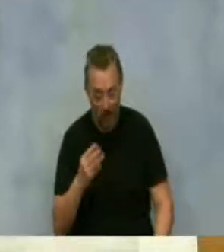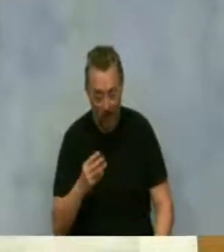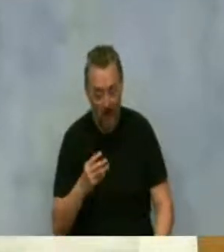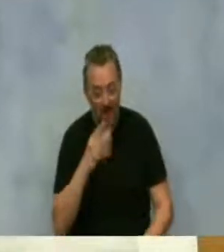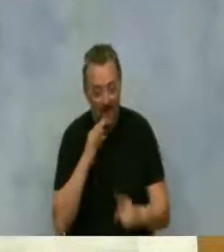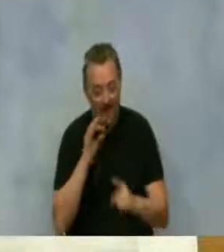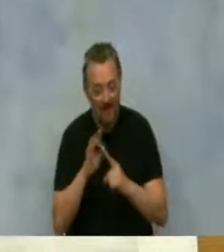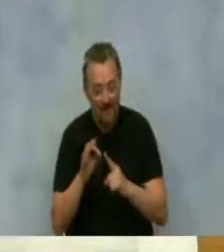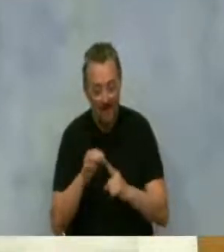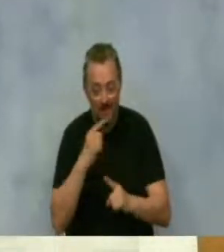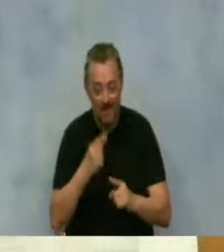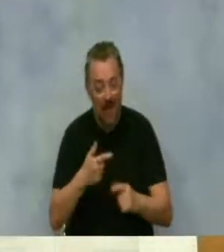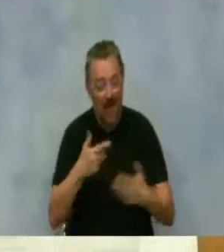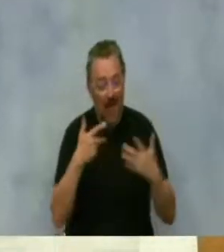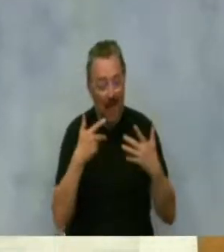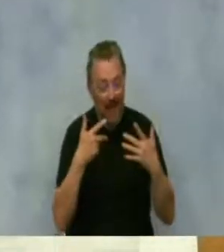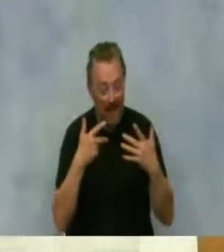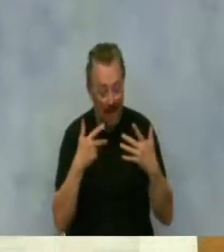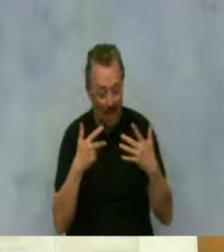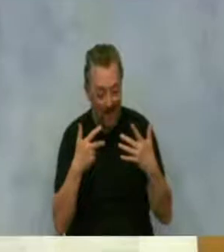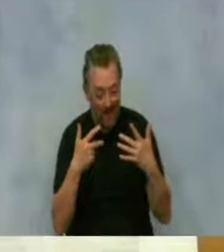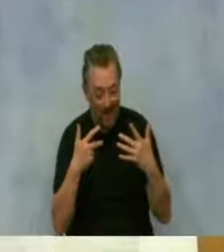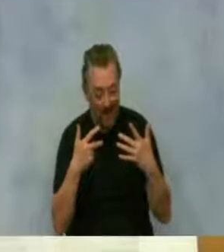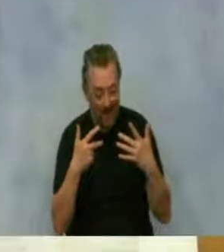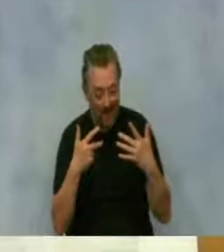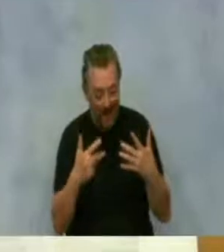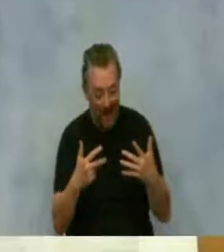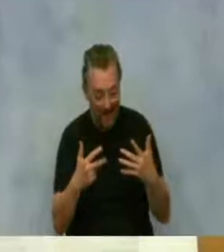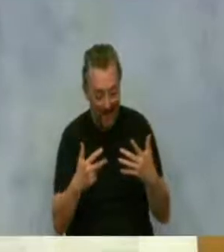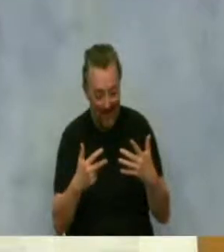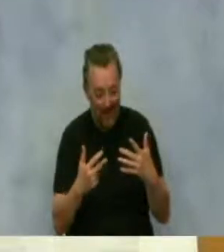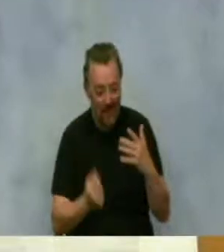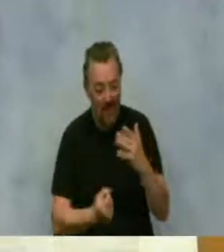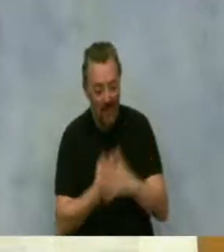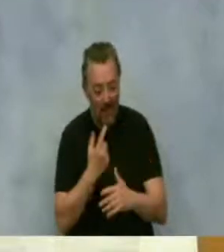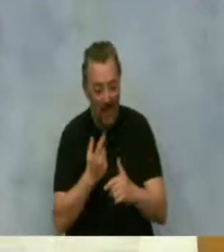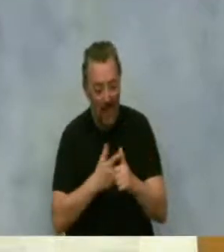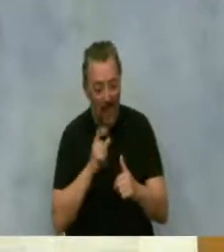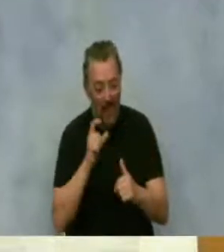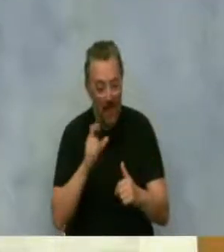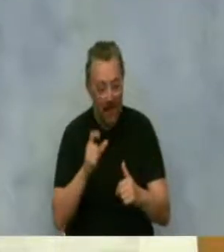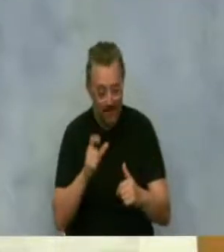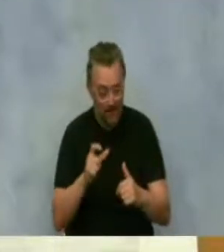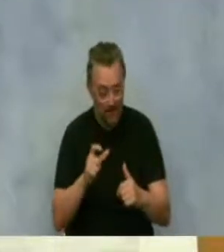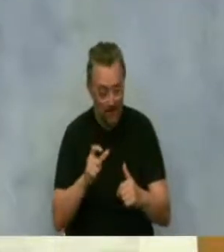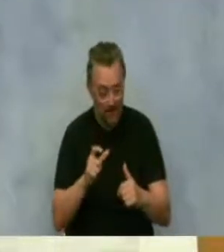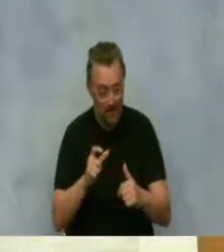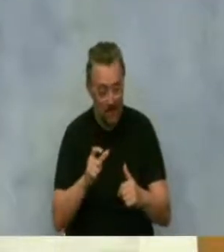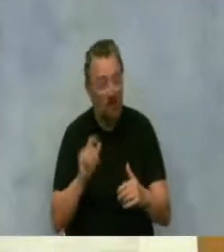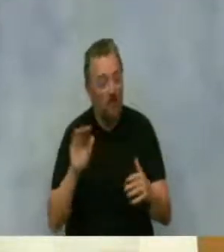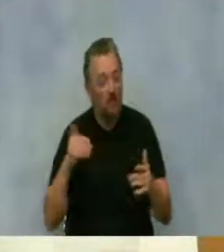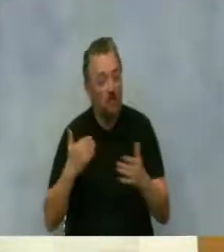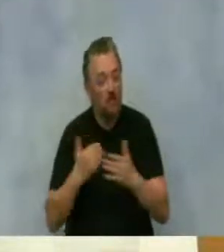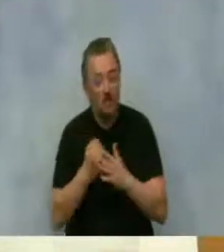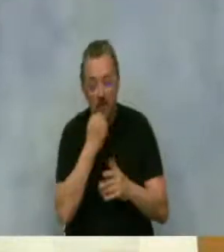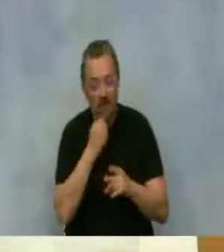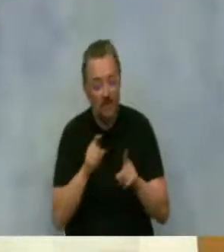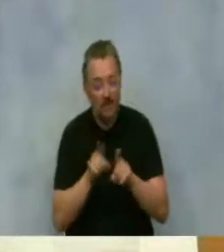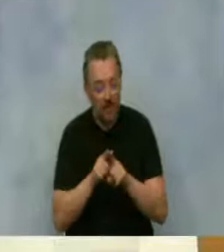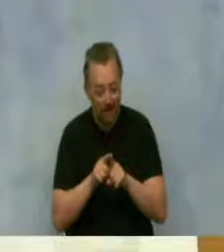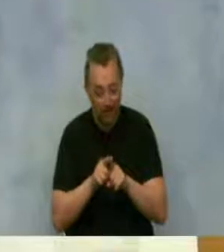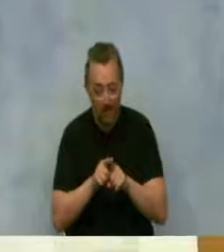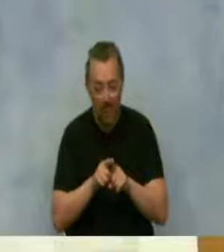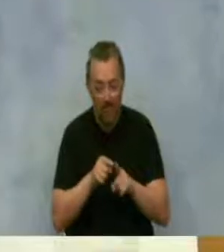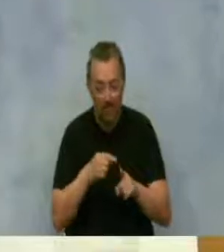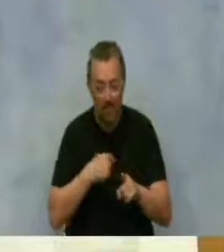there were 8 accidents or incidents recorded within the resource for this period, and that figure remains unchanged. Members will note that we do